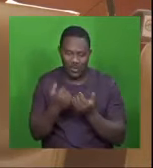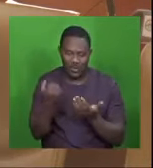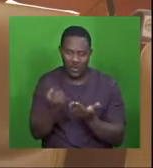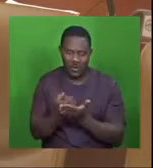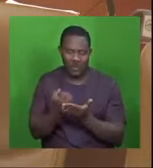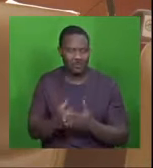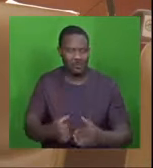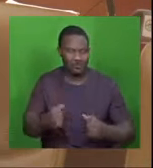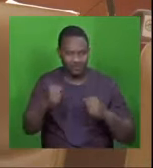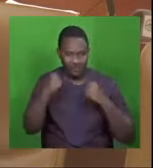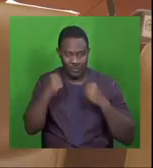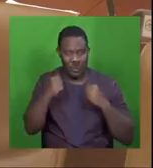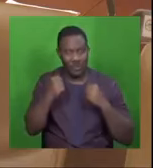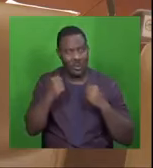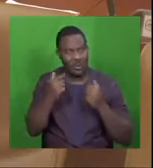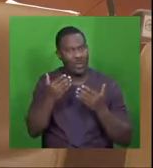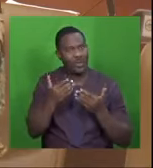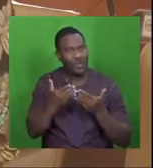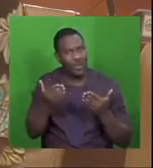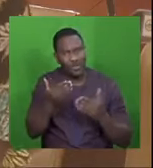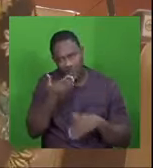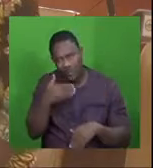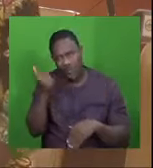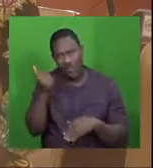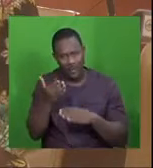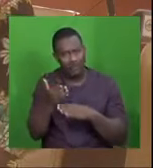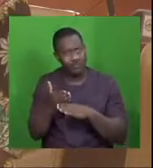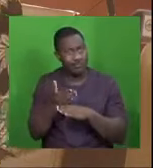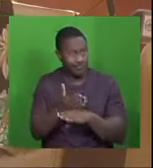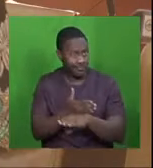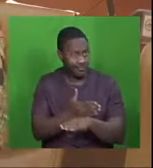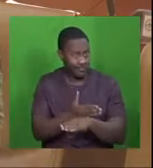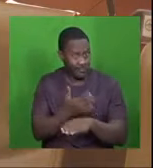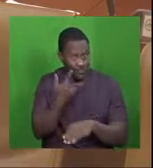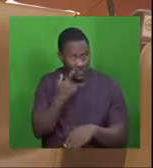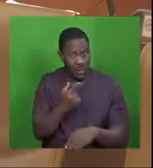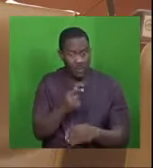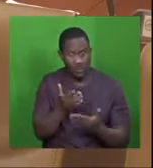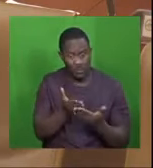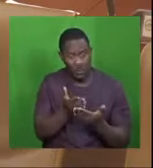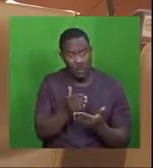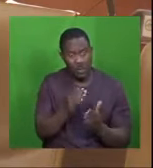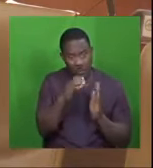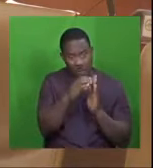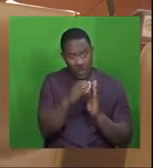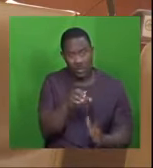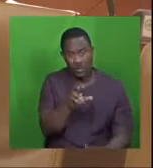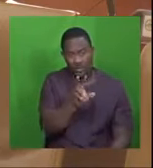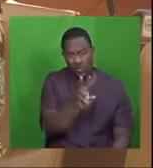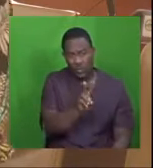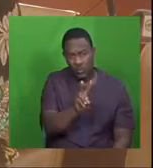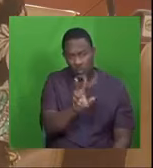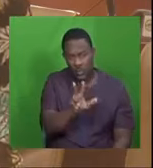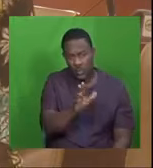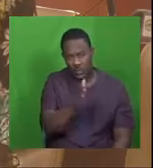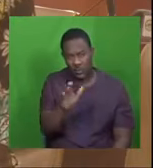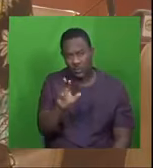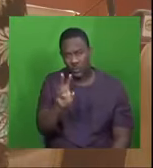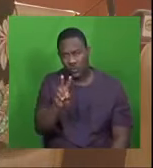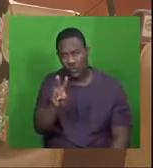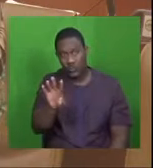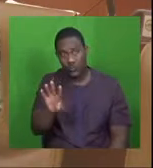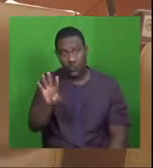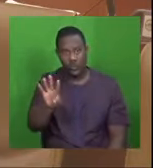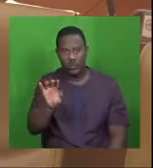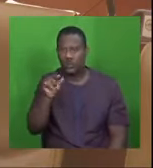make things better for our citizenry. So when you check paragraph 223 to 224 of the budget, Mr. Speaker, GRA has